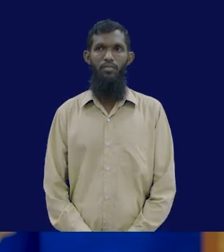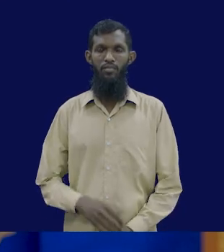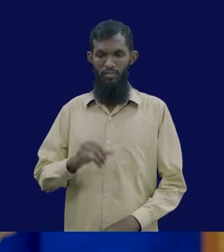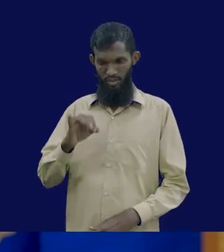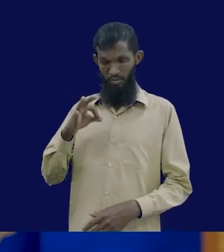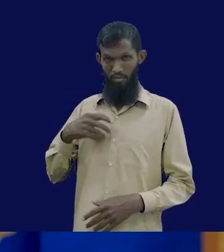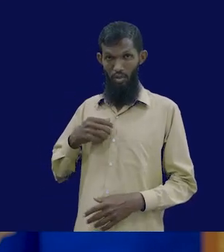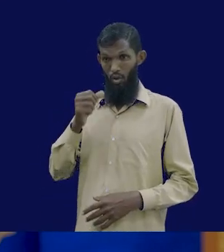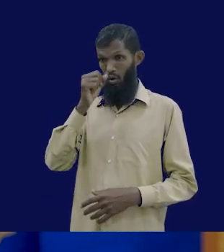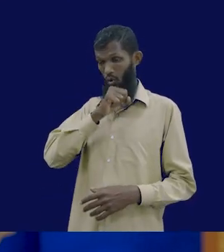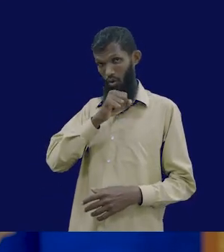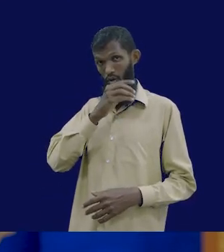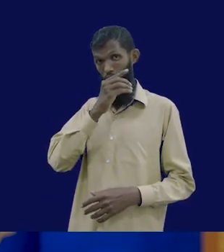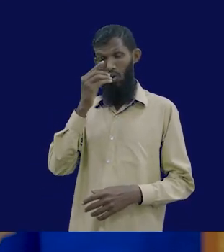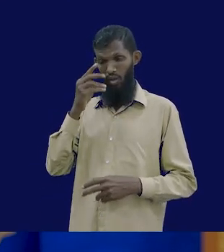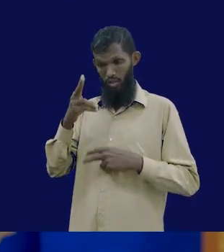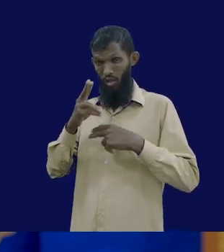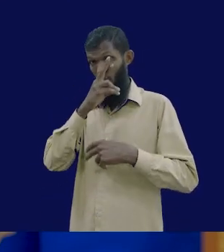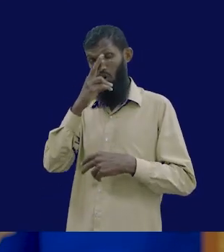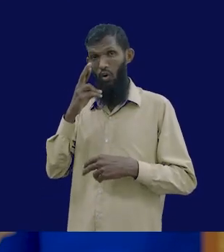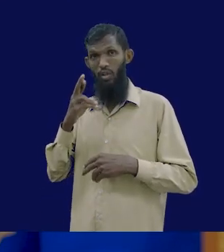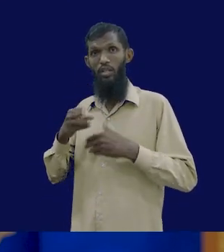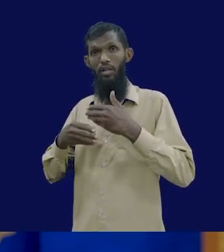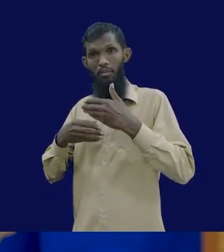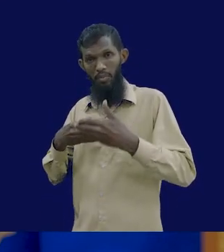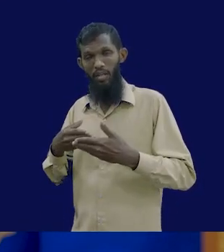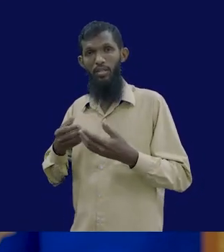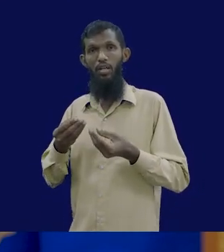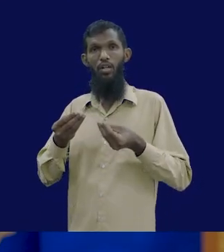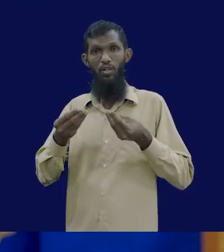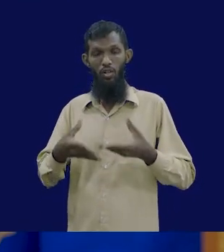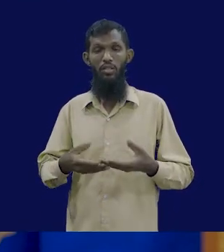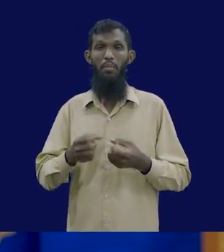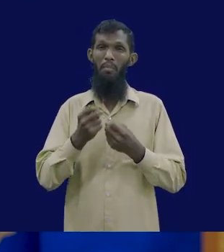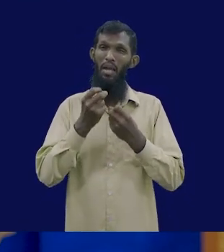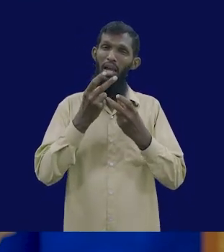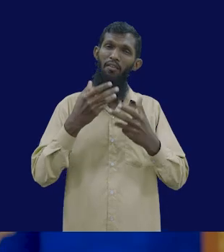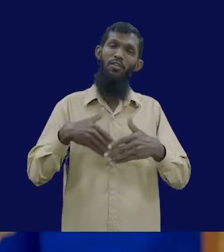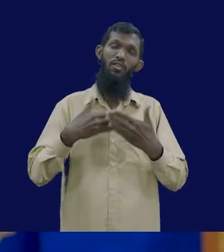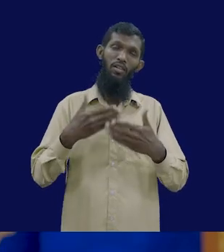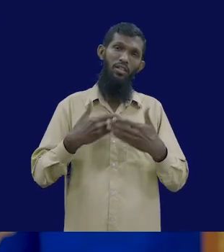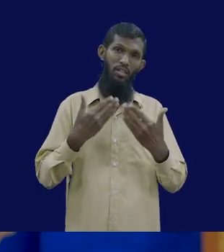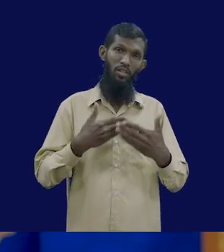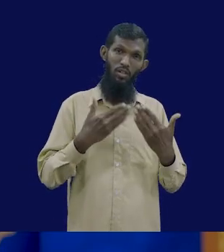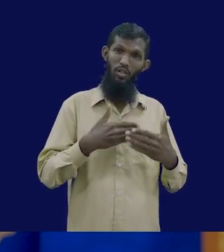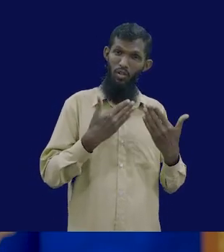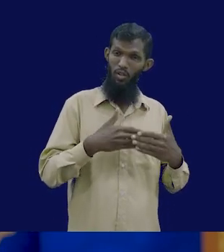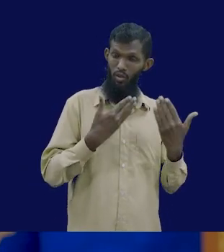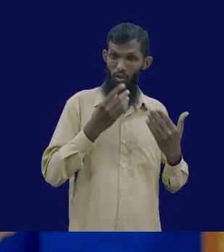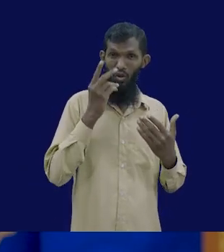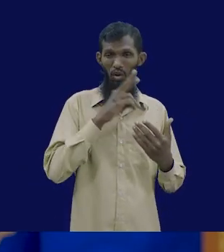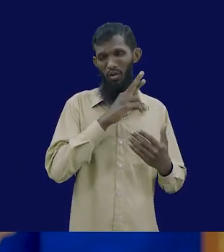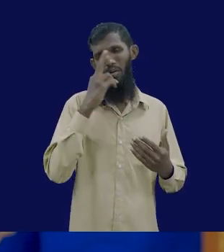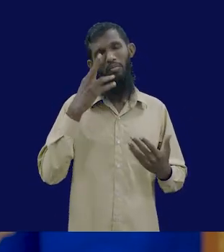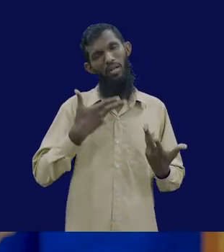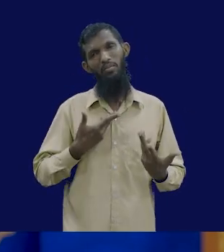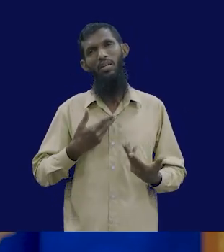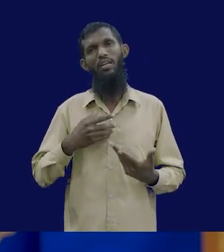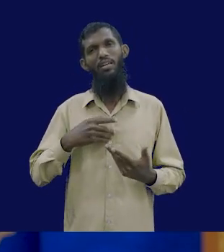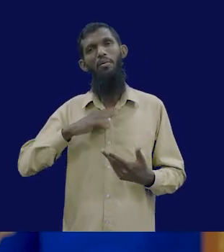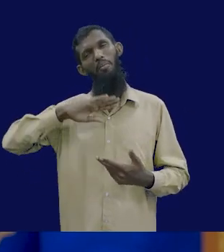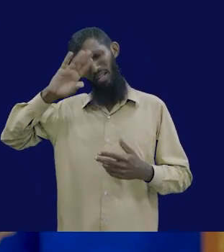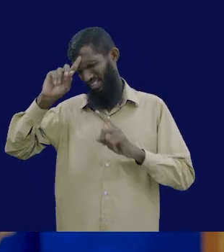fasting on the month of Ramadan, or many days in the month of Ramadan he had not fasted due to